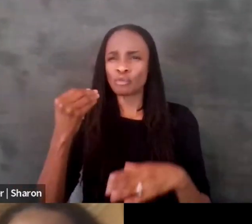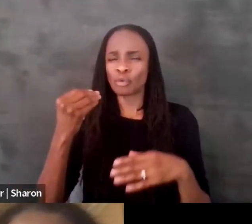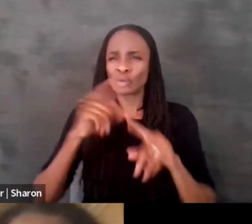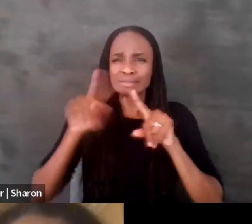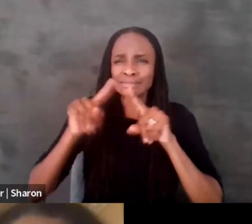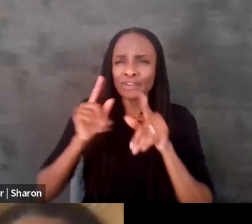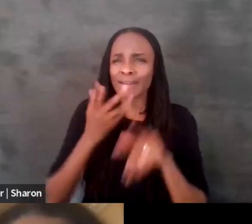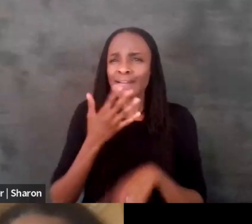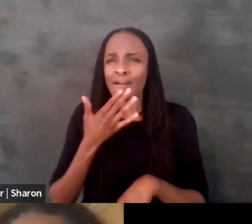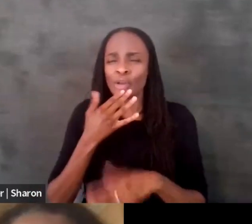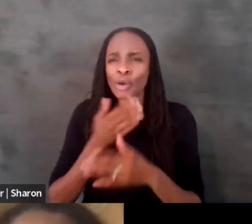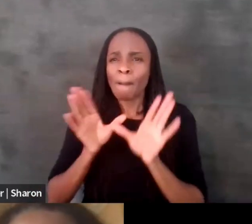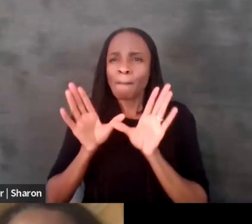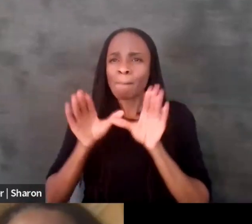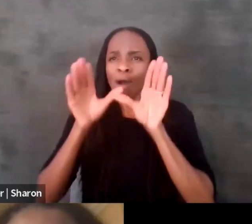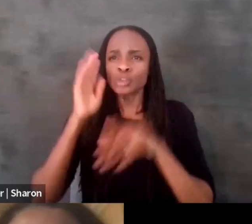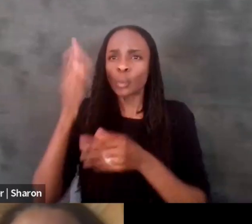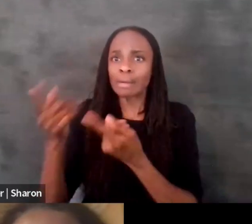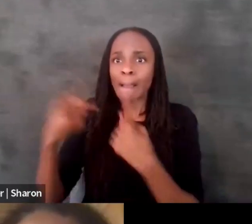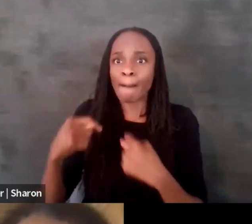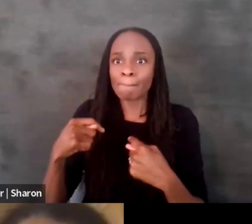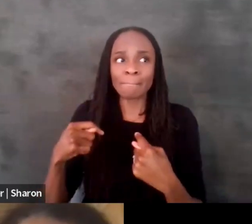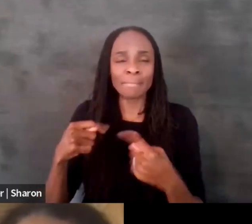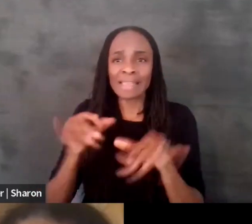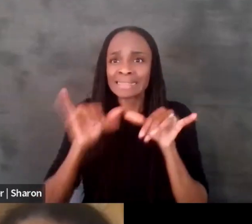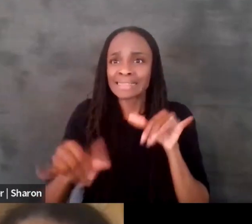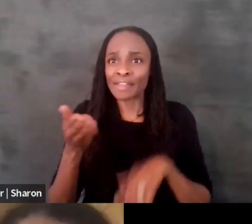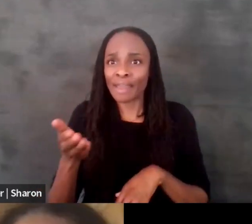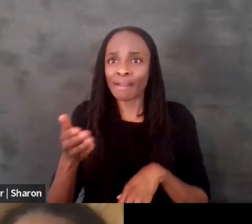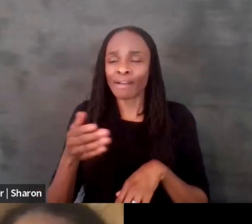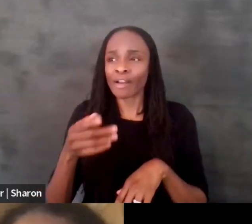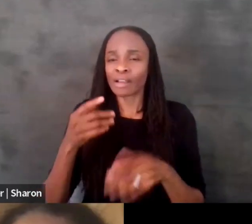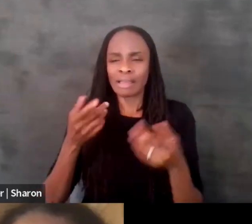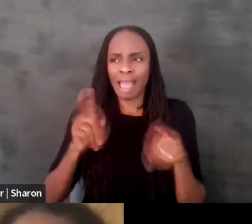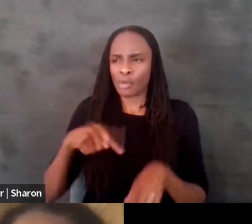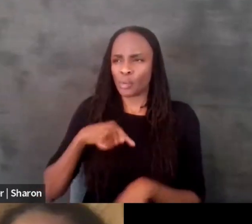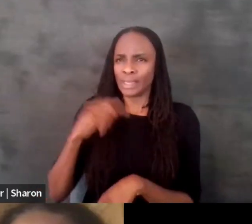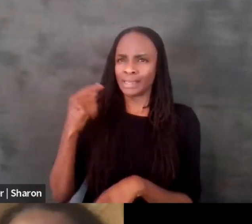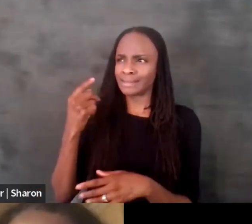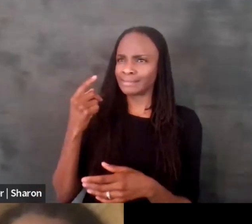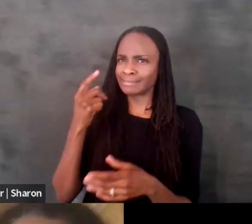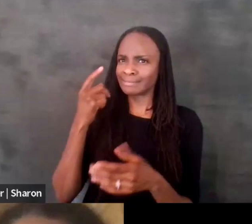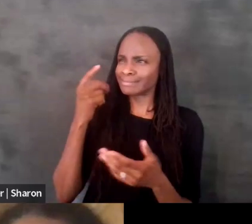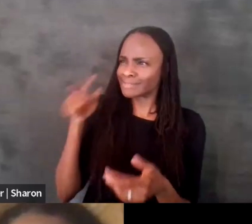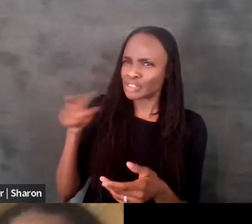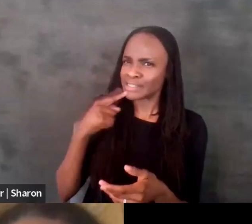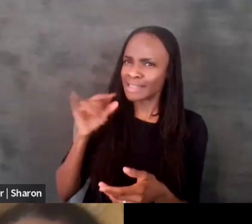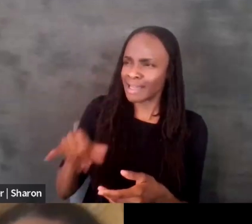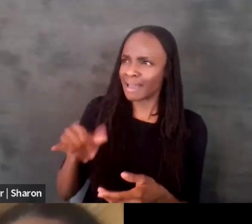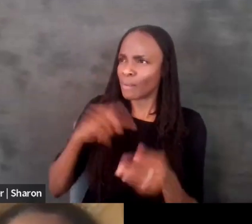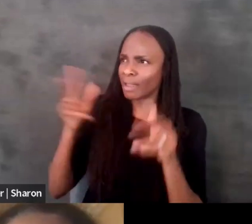come and settle on this. When we heard her describe this, we were both so intrigued